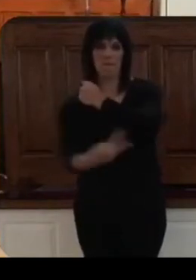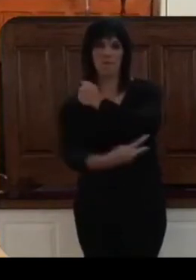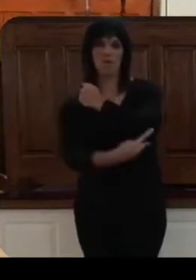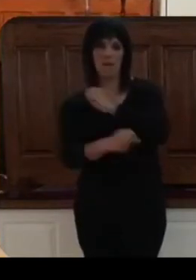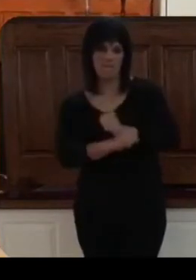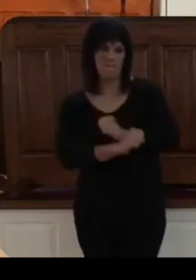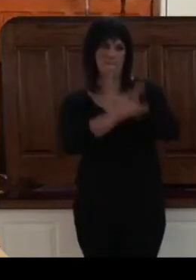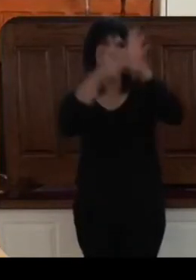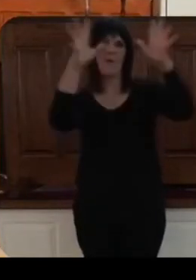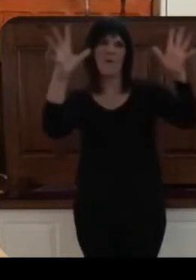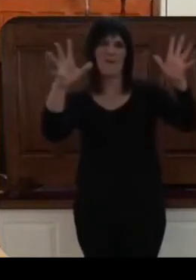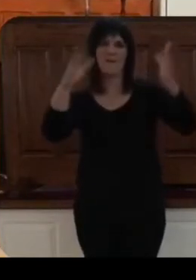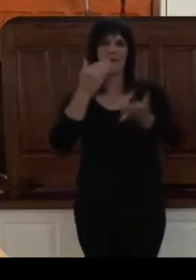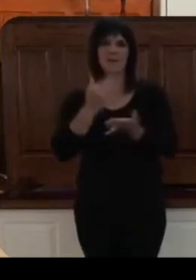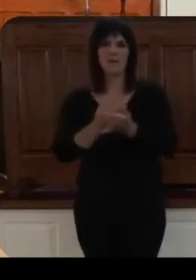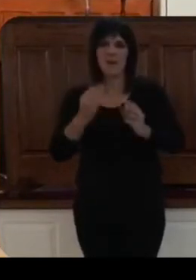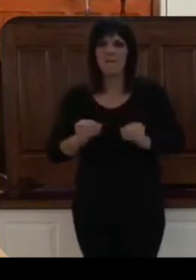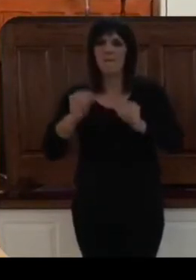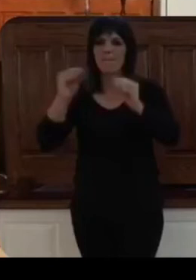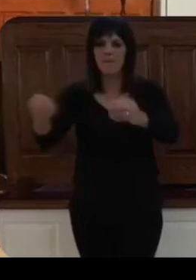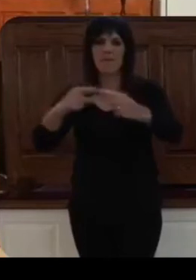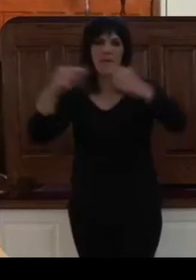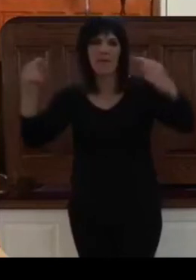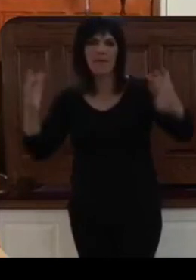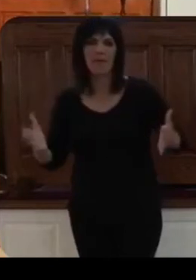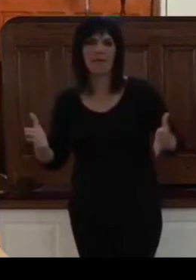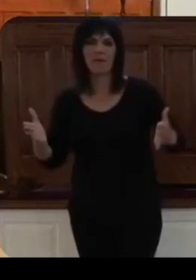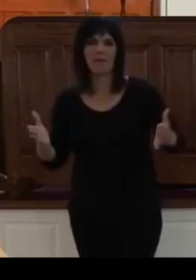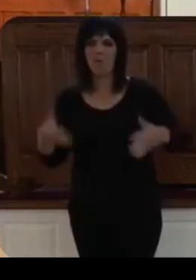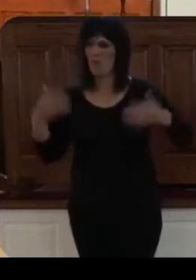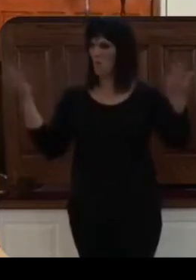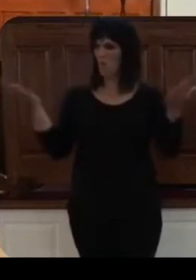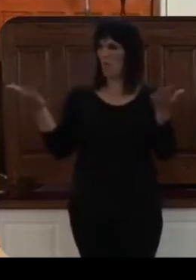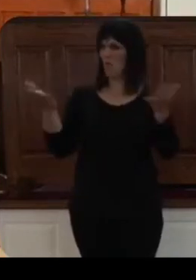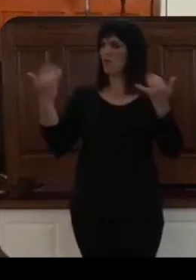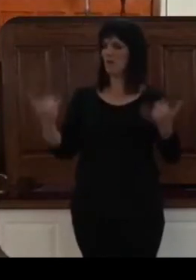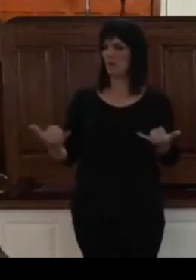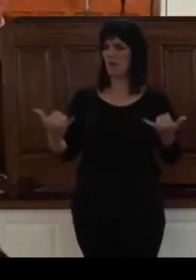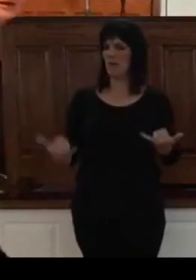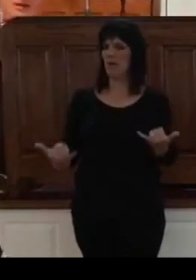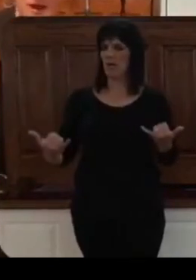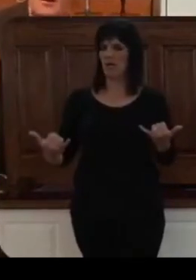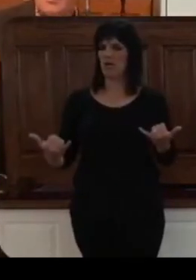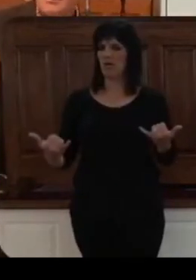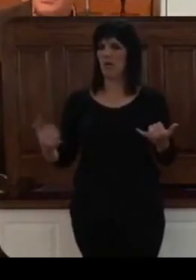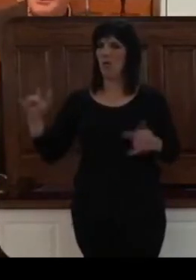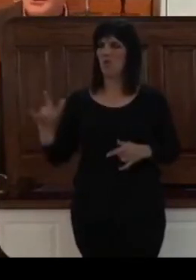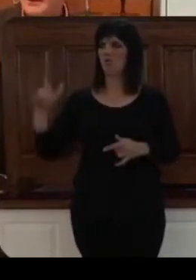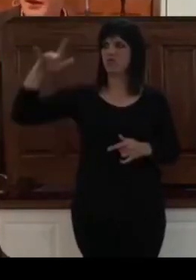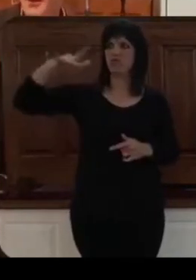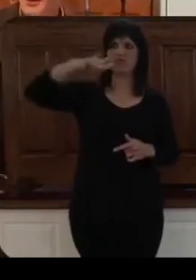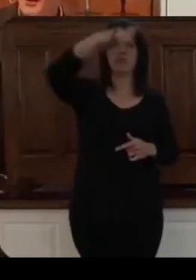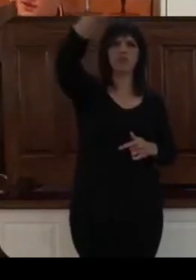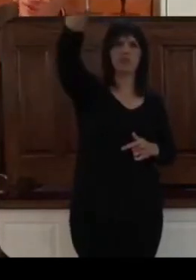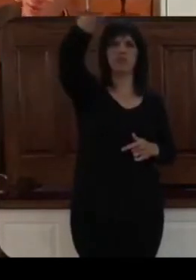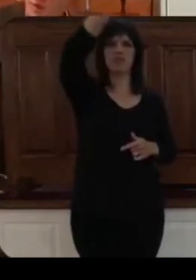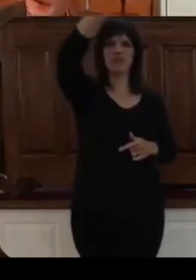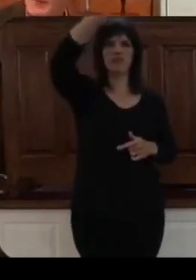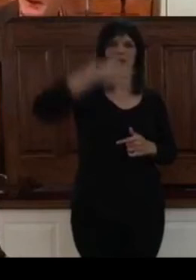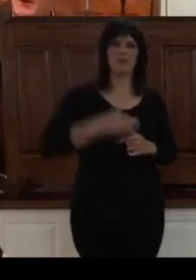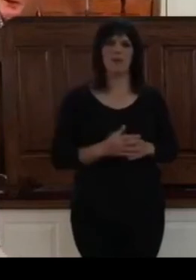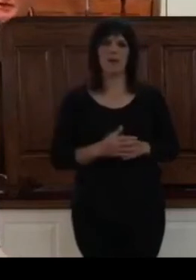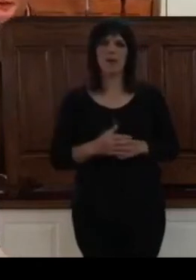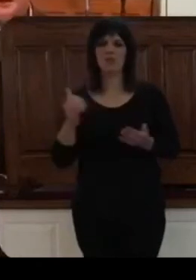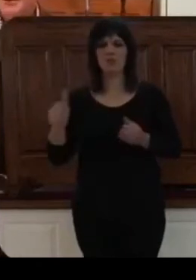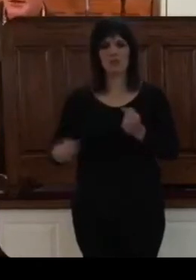the movement of the enemy. What do we do now in modern warfare? Well, modern warfare now is air power. You got to have air power to support